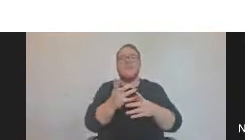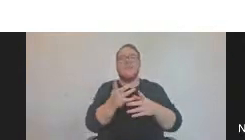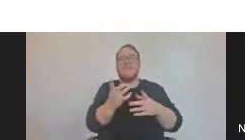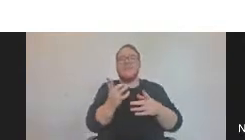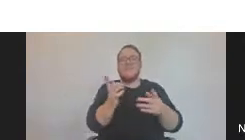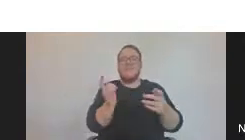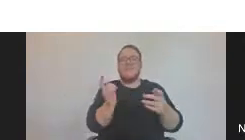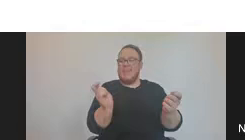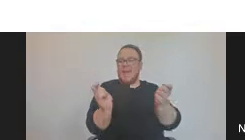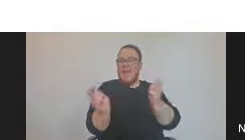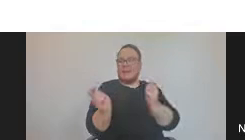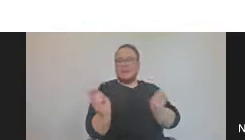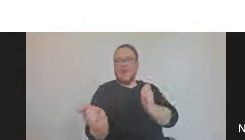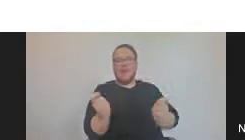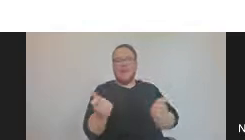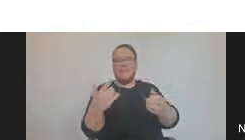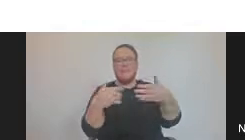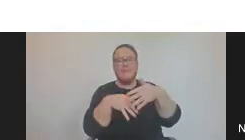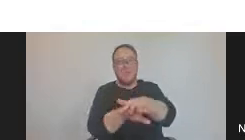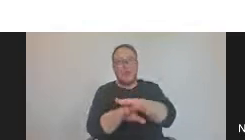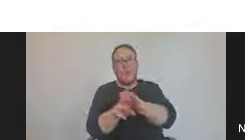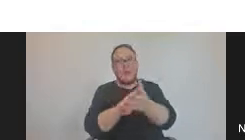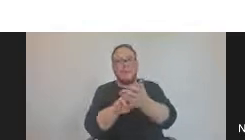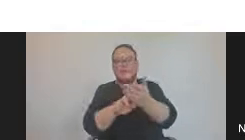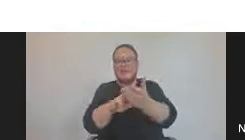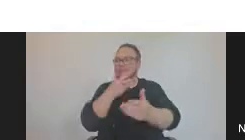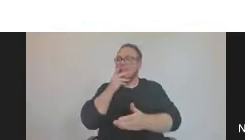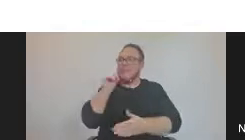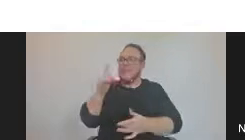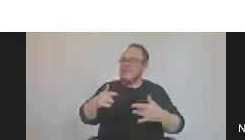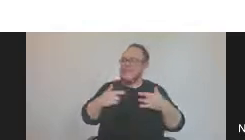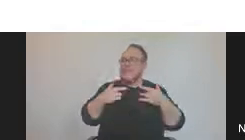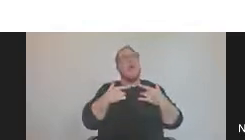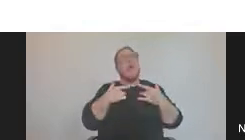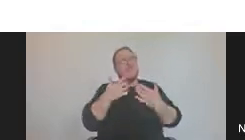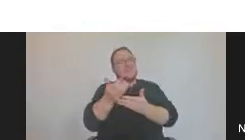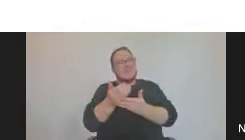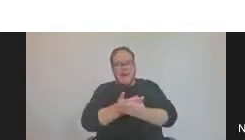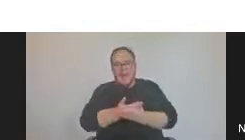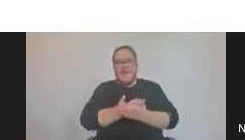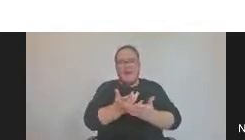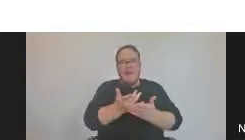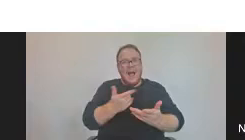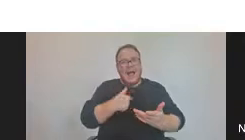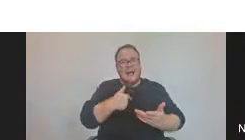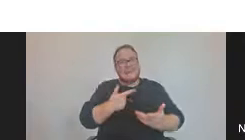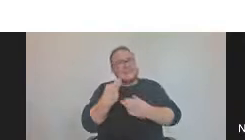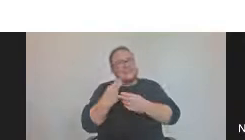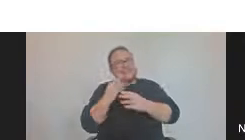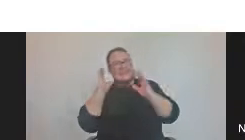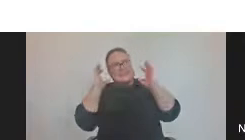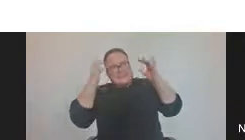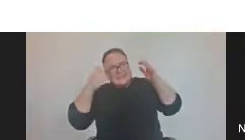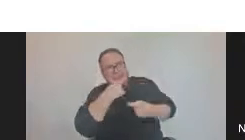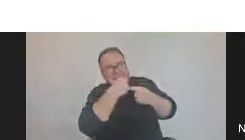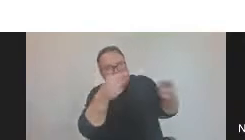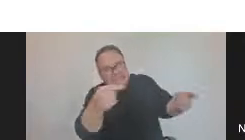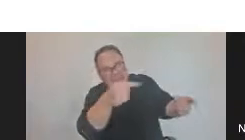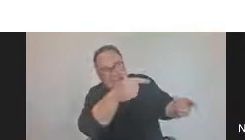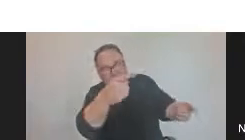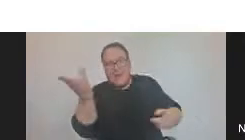People feel safer, cared for and listened to, and I think that's also been a huge success. Staffordshire and Stoke-on-Trent is a big